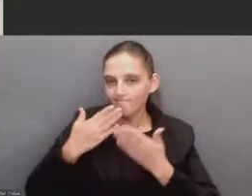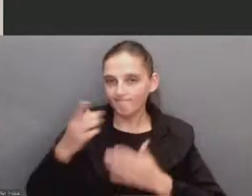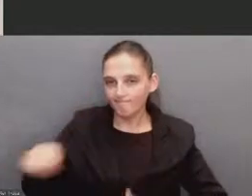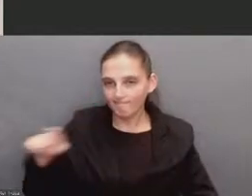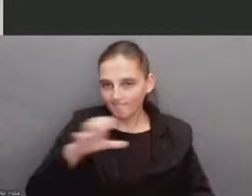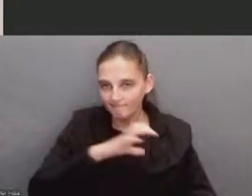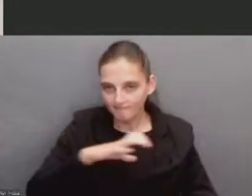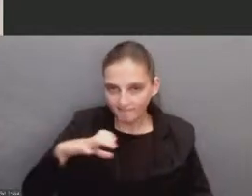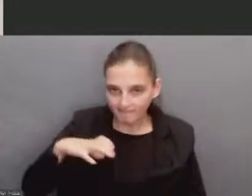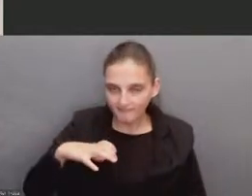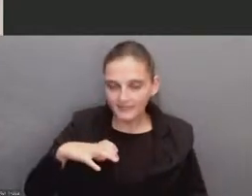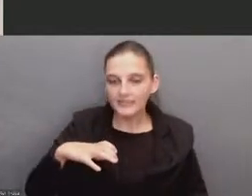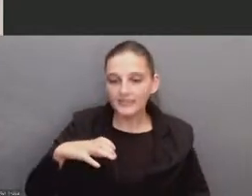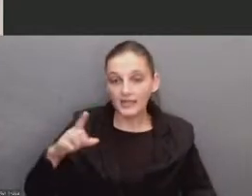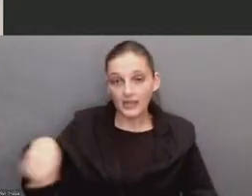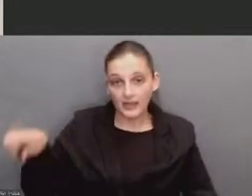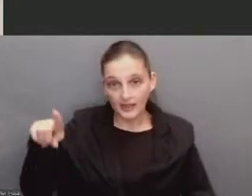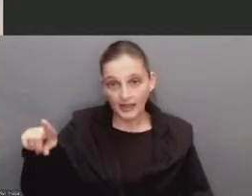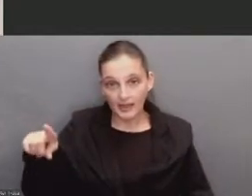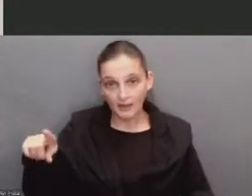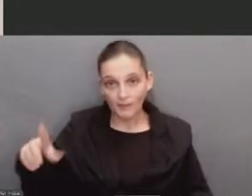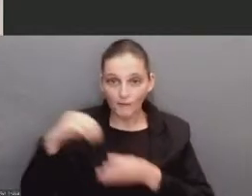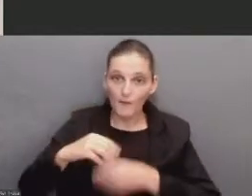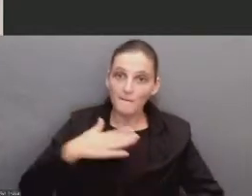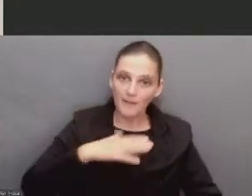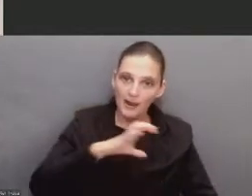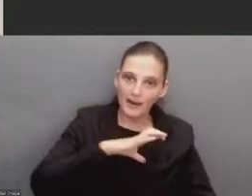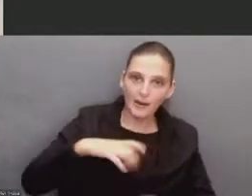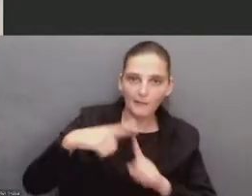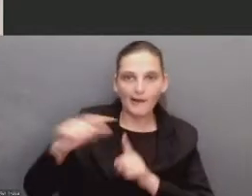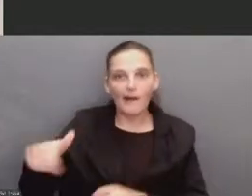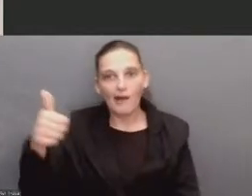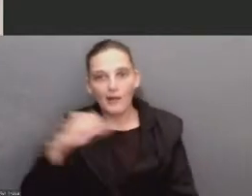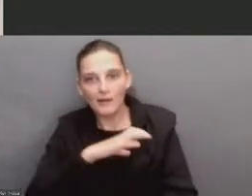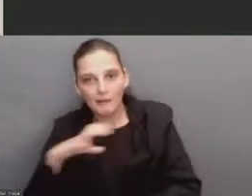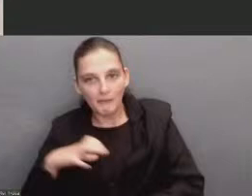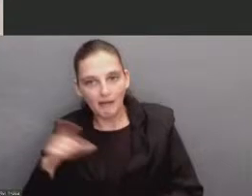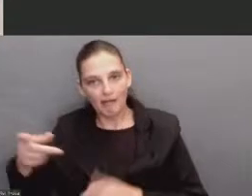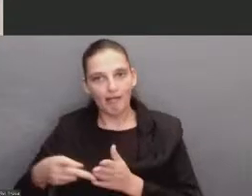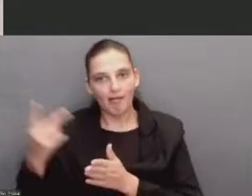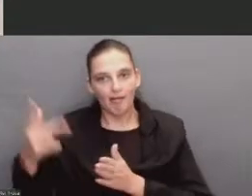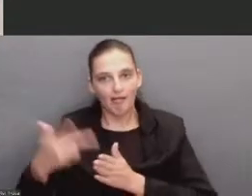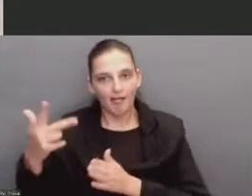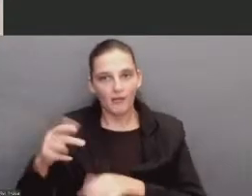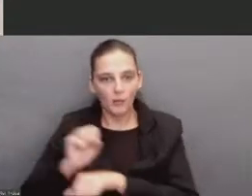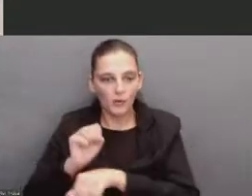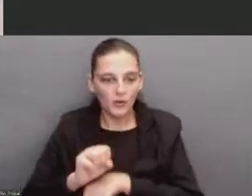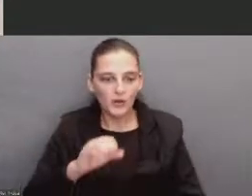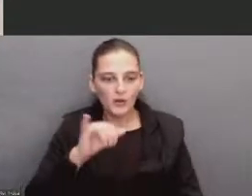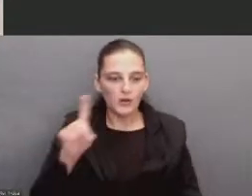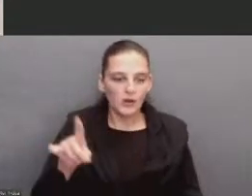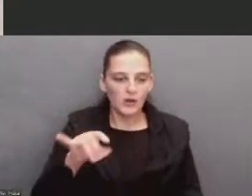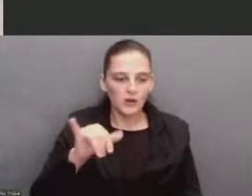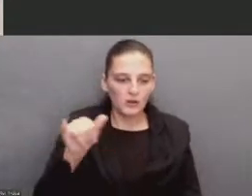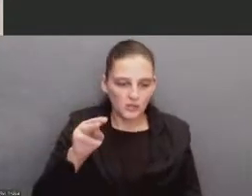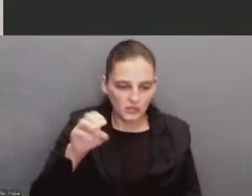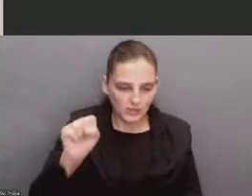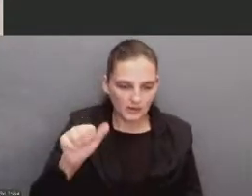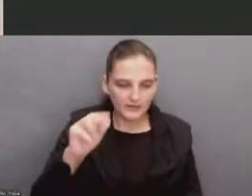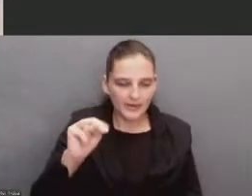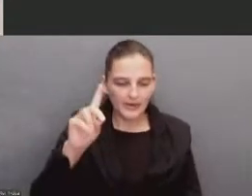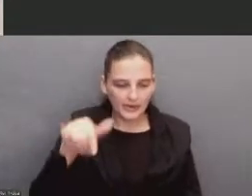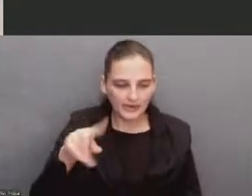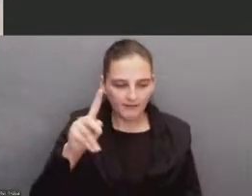many of who also serve on other subcommittees, so they do a lot of work. Dr. James Hildreth, Angie Imperato, Victor Joseph,